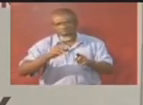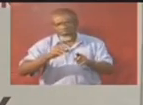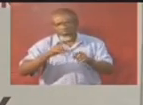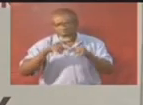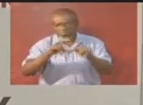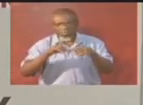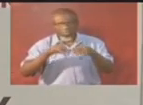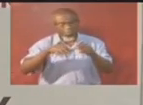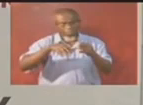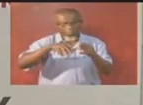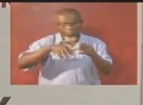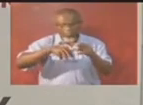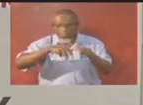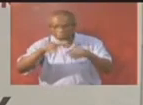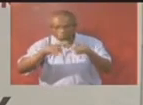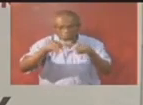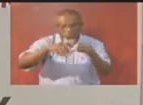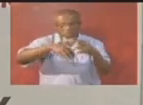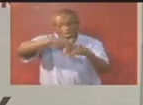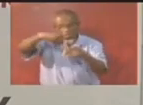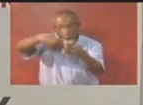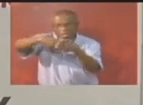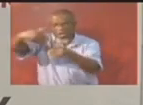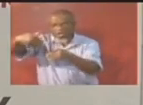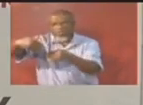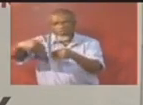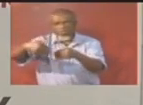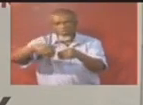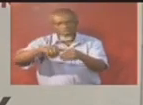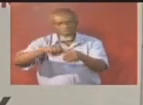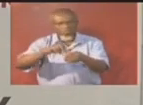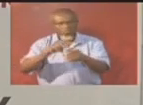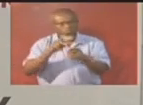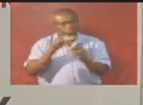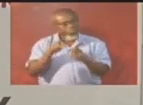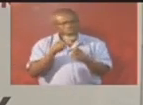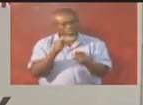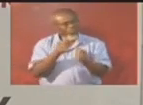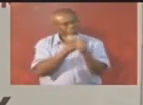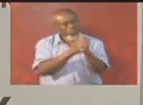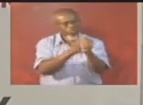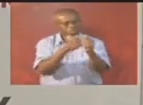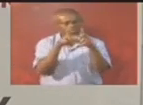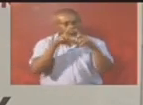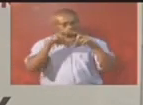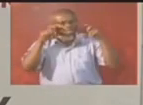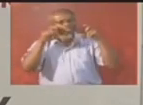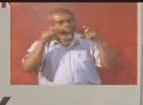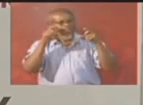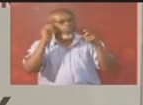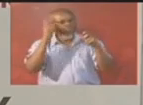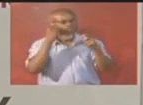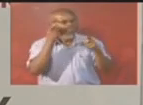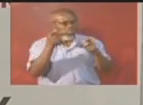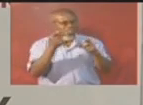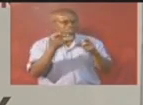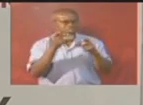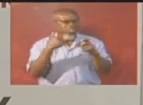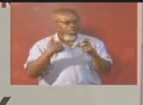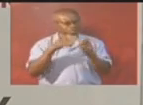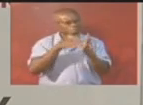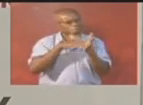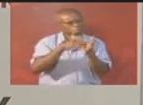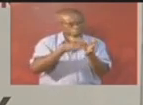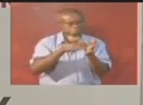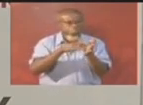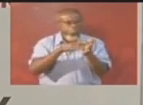by people not understanding the importance of the masking, any of that then reduces the effectiveness of that braking force, and we continue